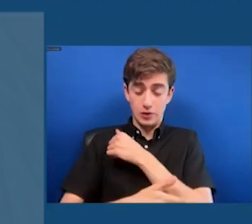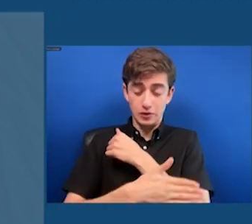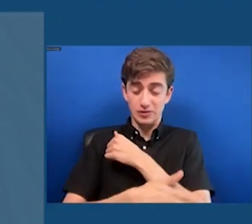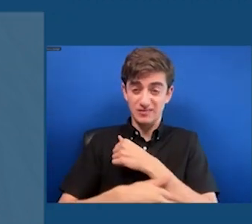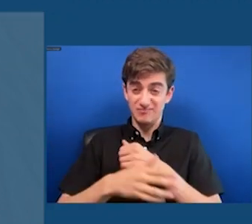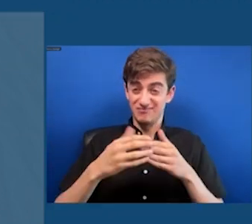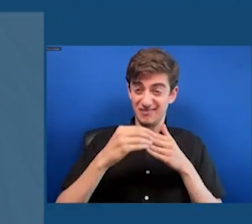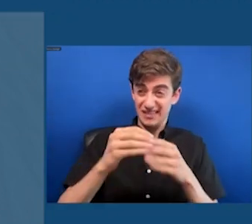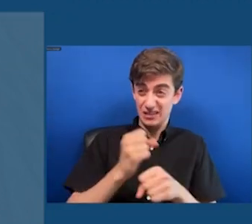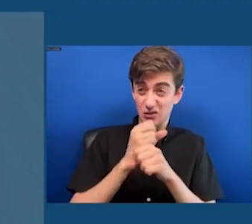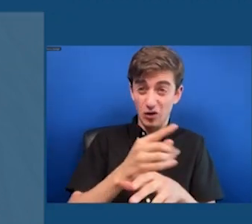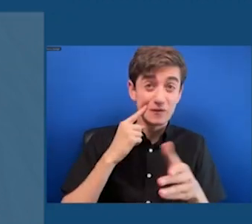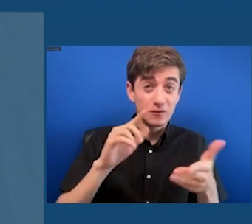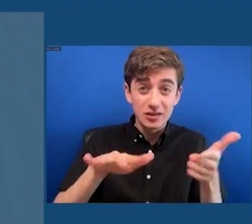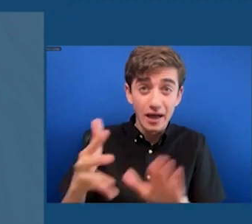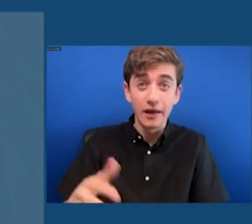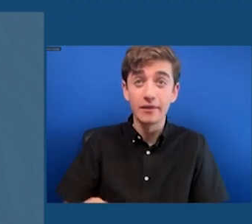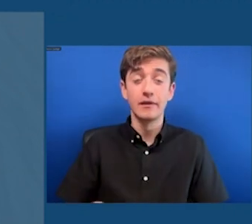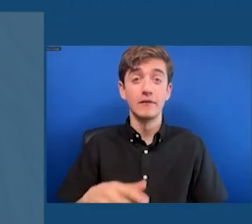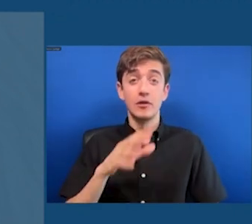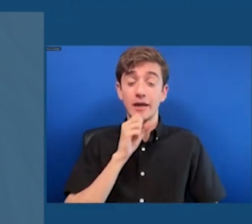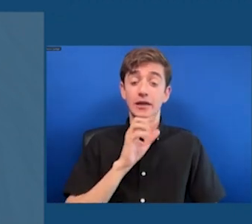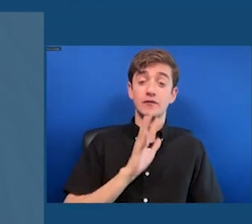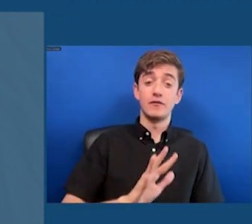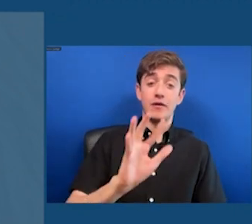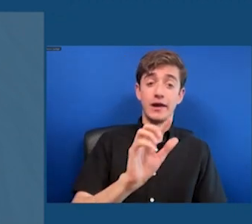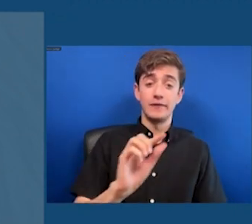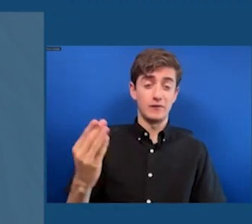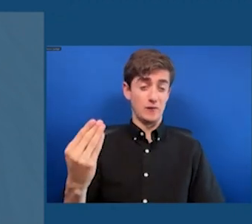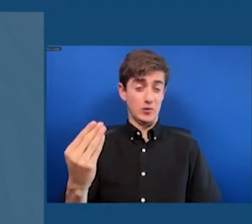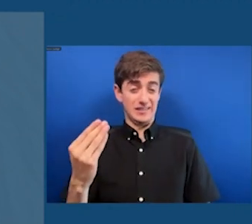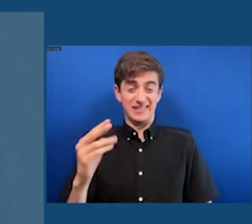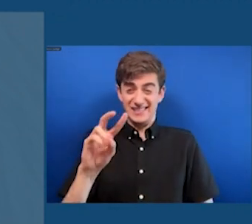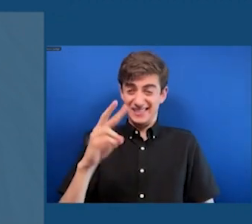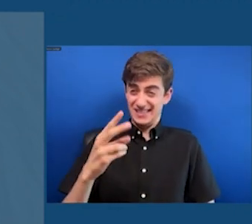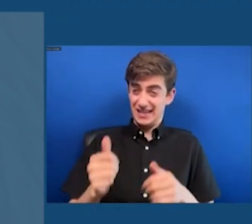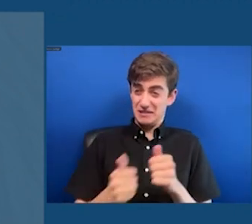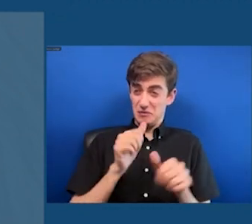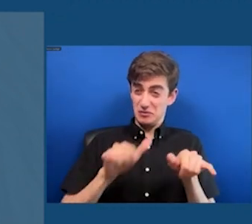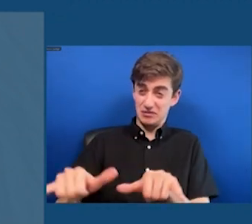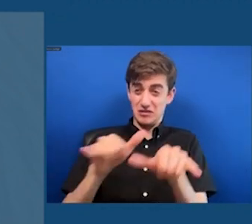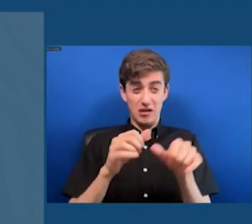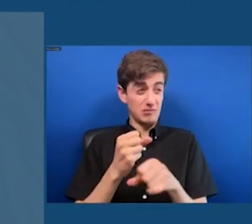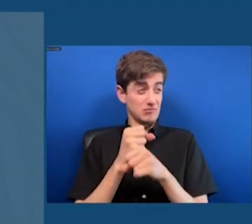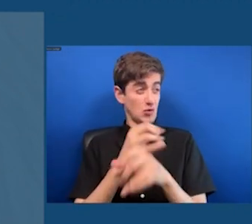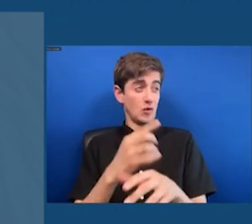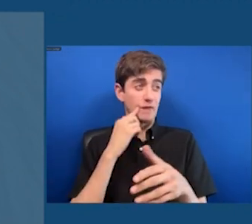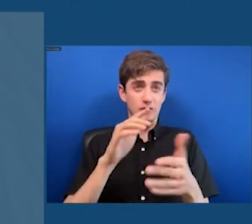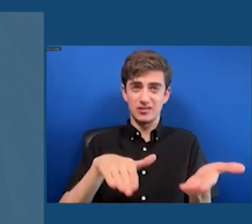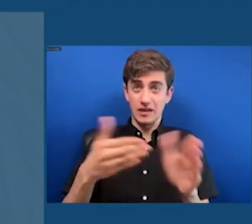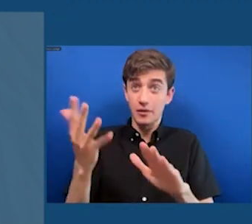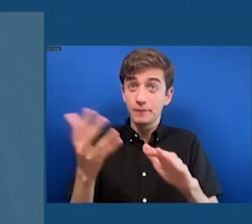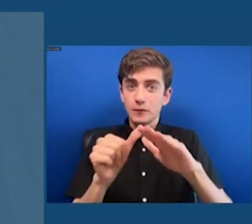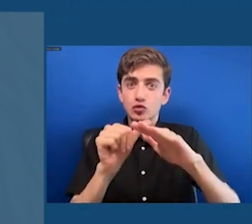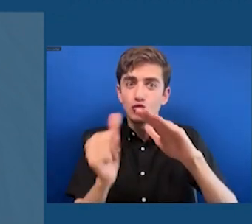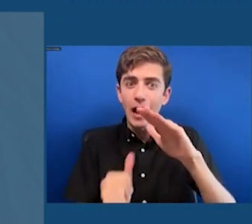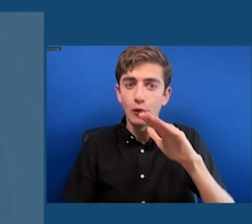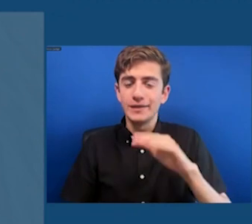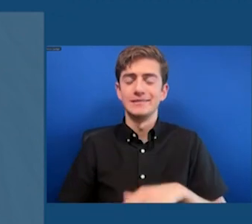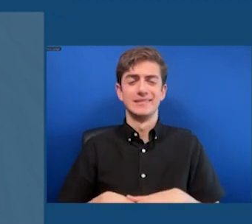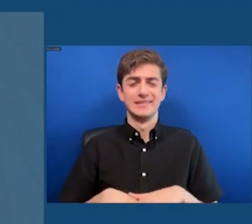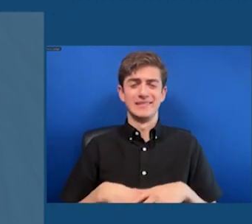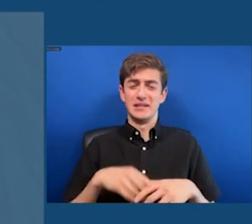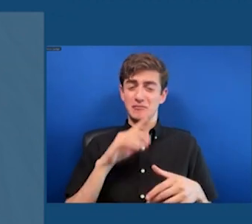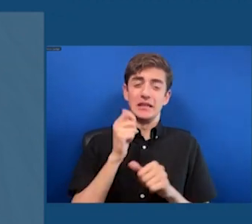cause of death for 5-year-olds to 14-year-olds. And there's stark racial disparities. Black children are 3 times